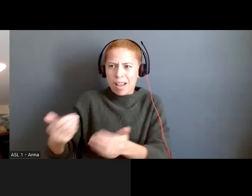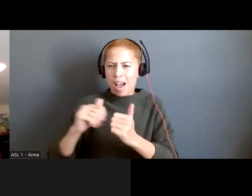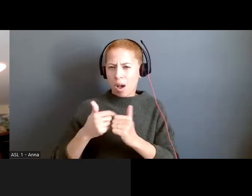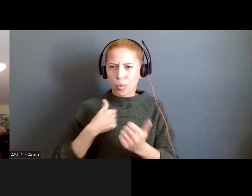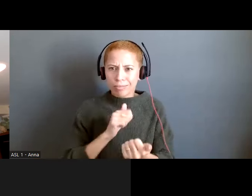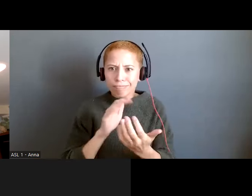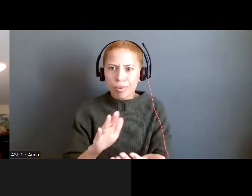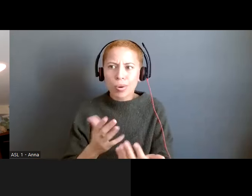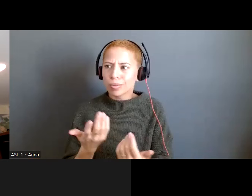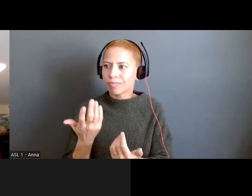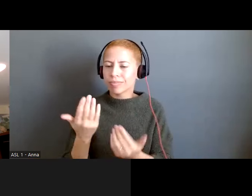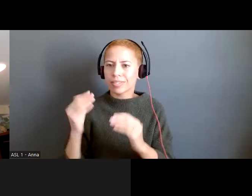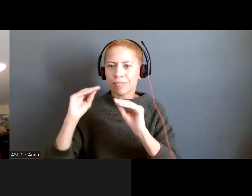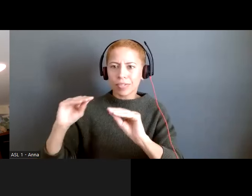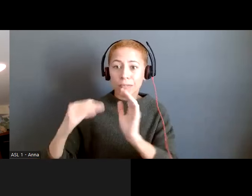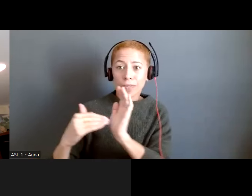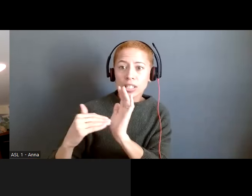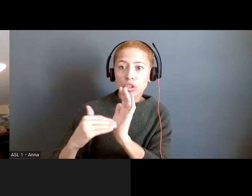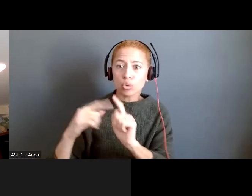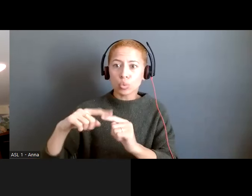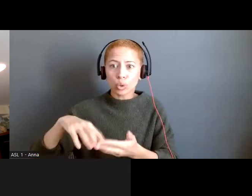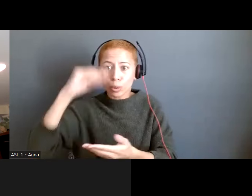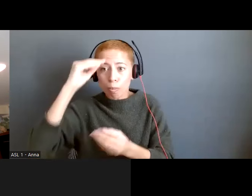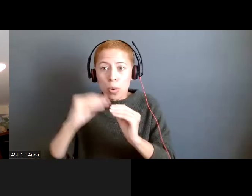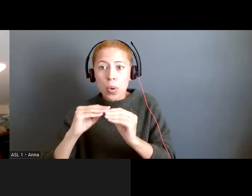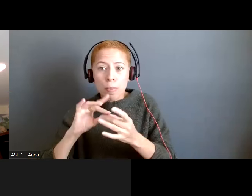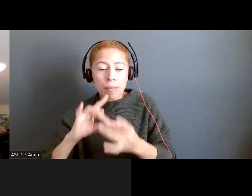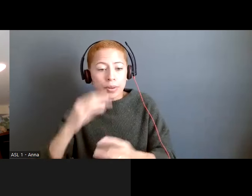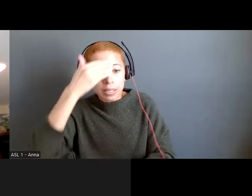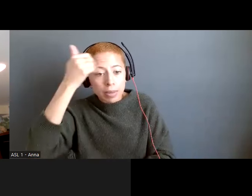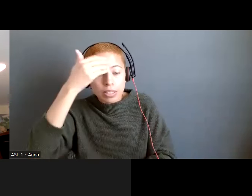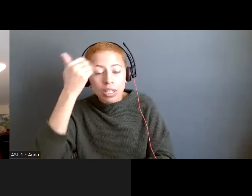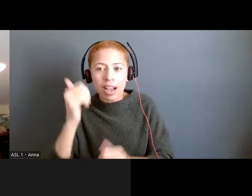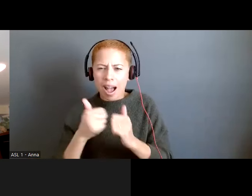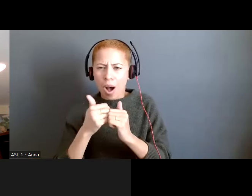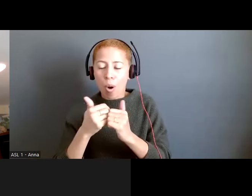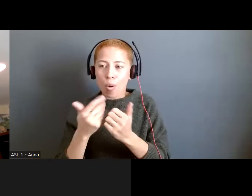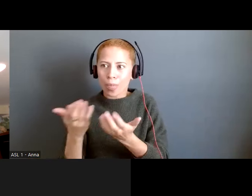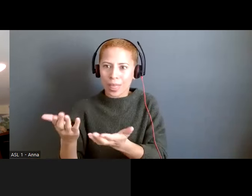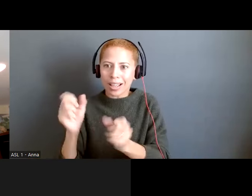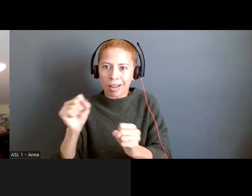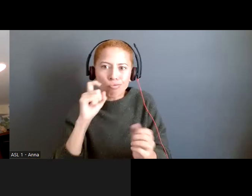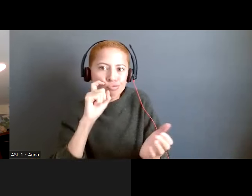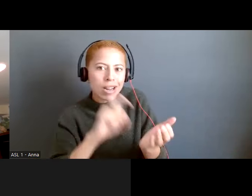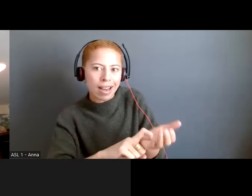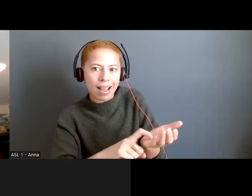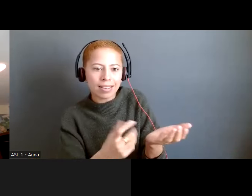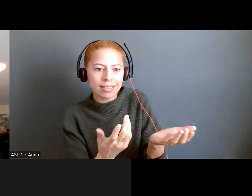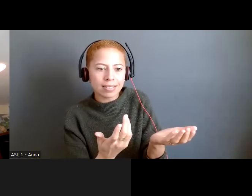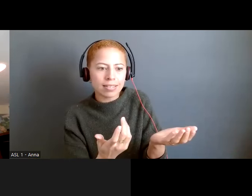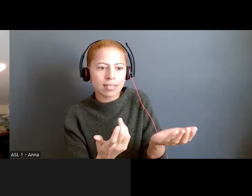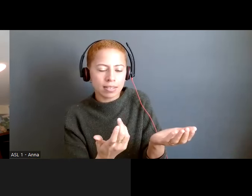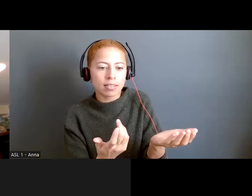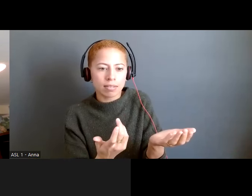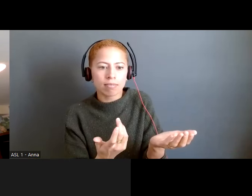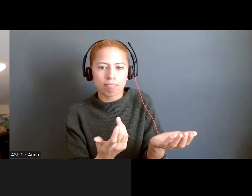to be better informed, and to, you know, Laura, you're talking about being able to recognize, and I think Kathy, you talked about that as well, about, you know,